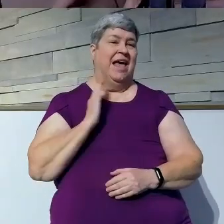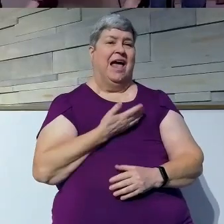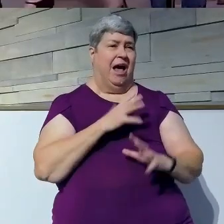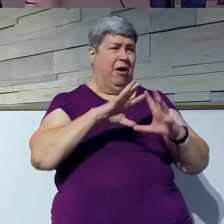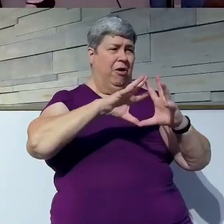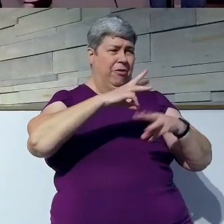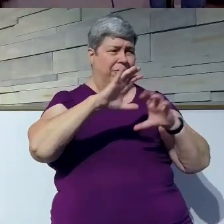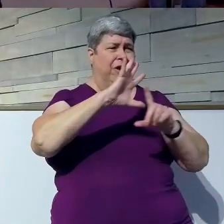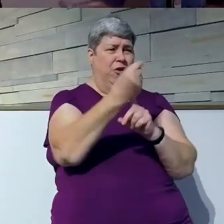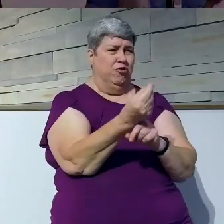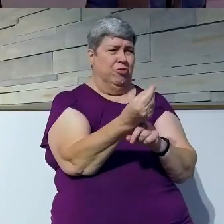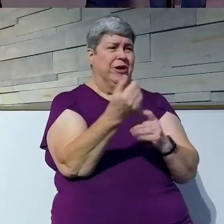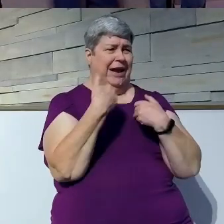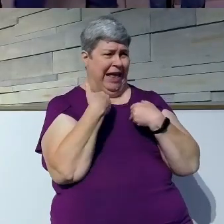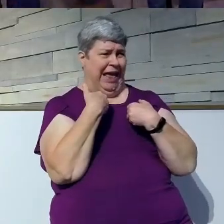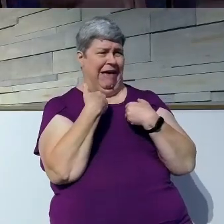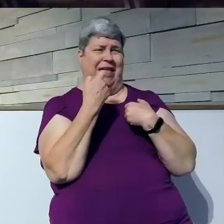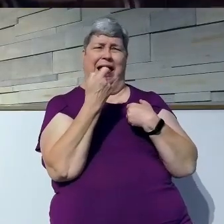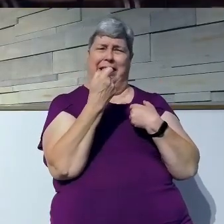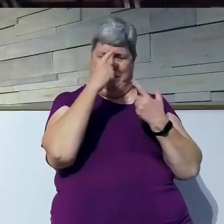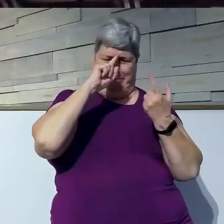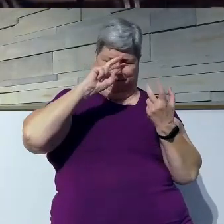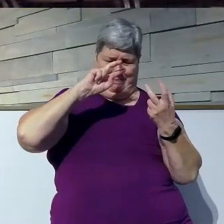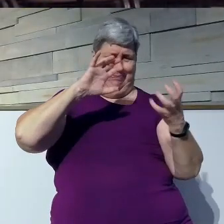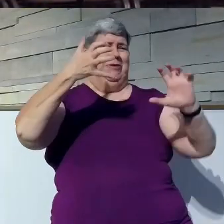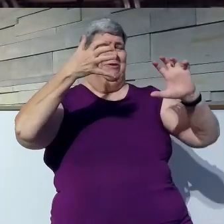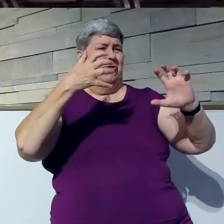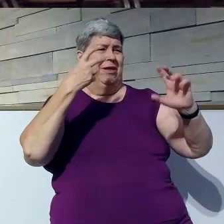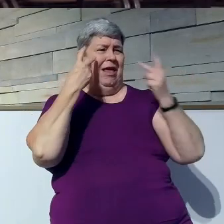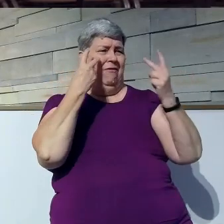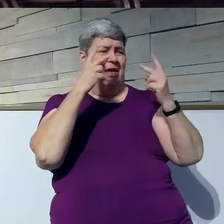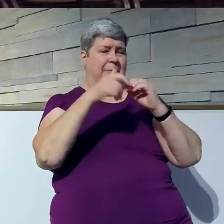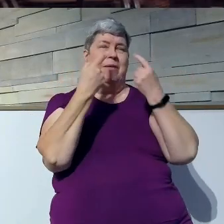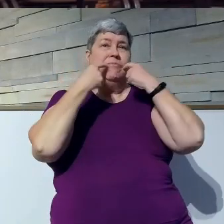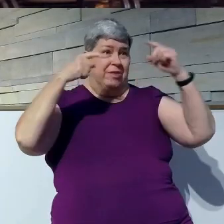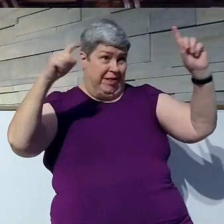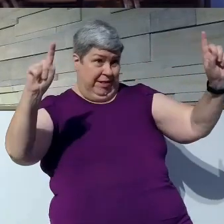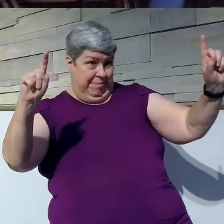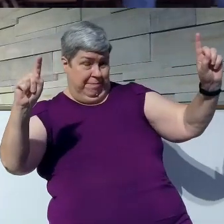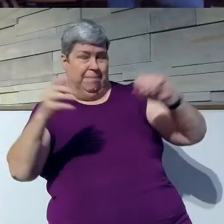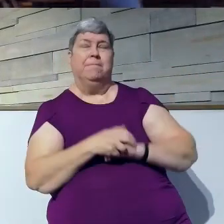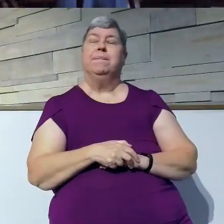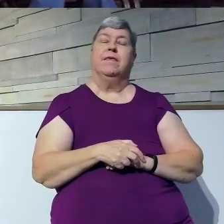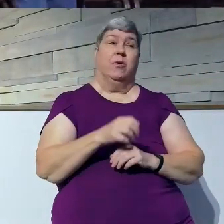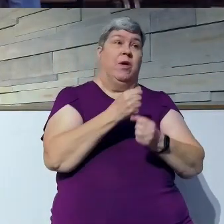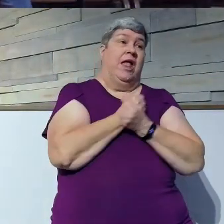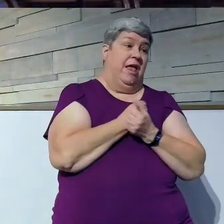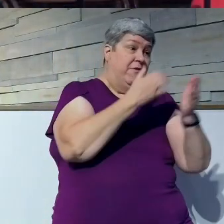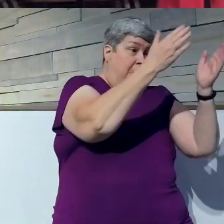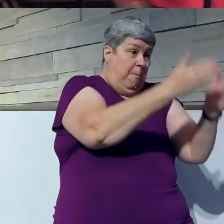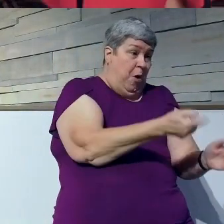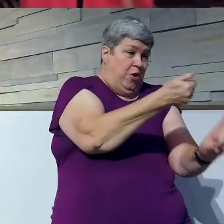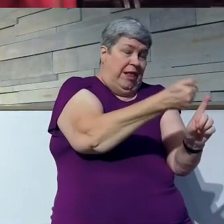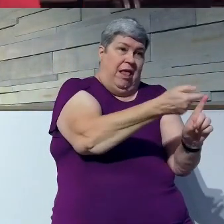Our society, our culture, has a paradoxical view about achievement. We love